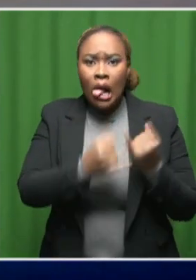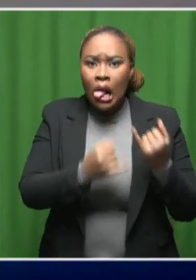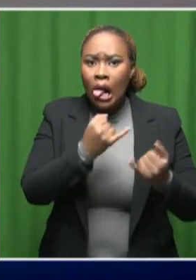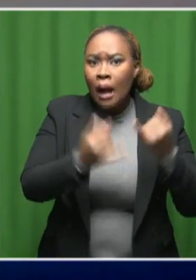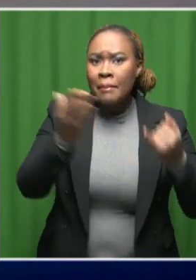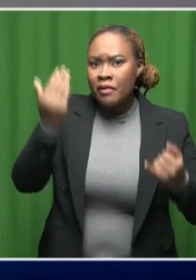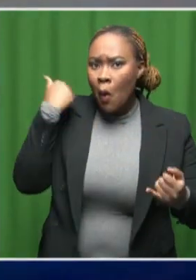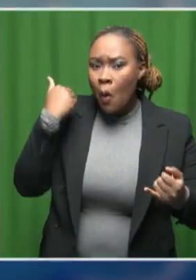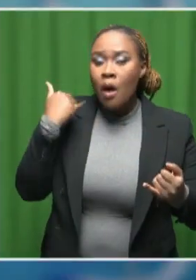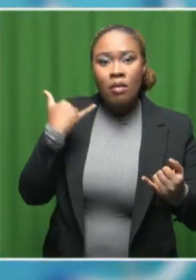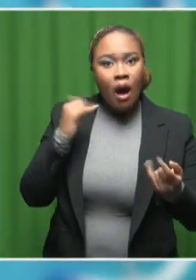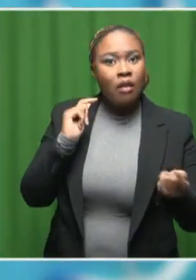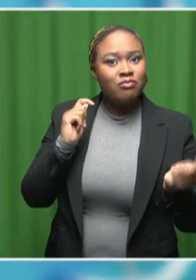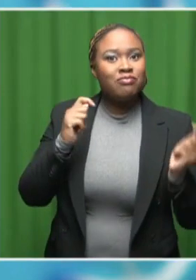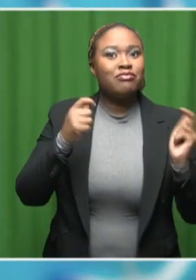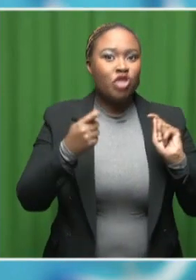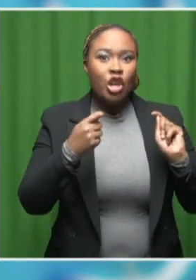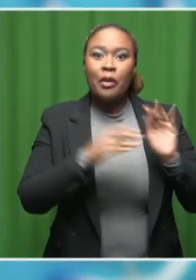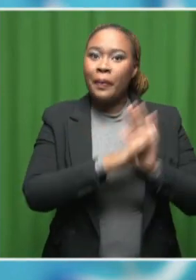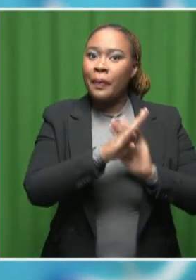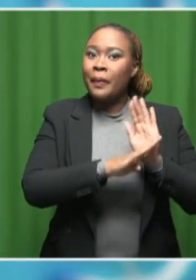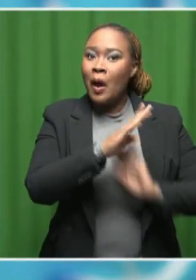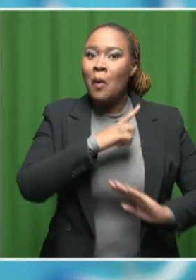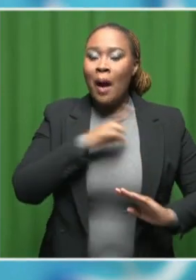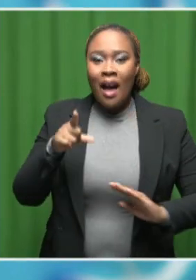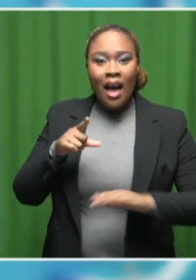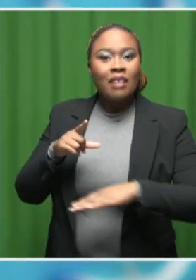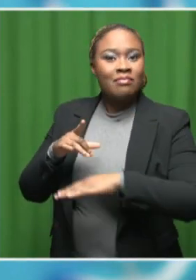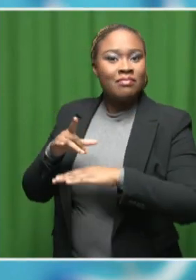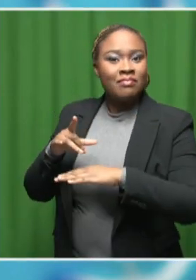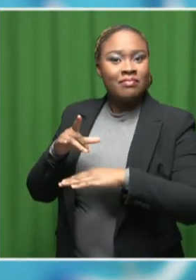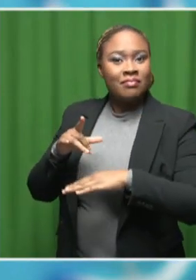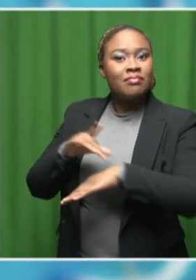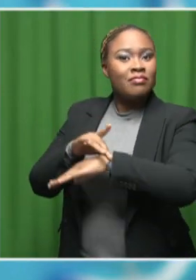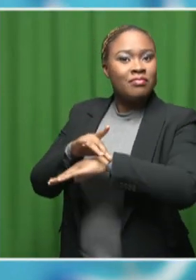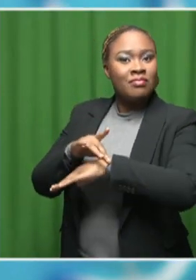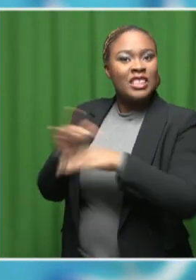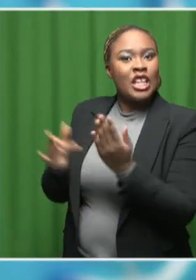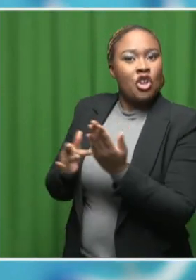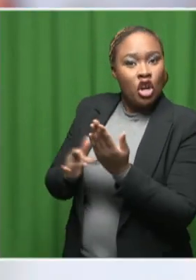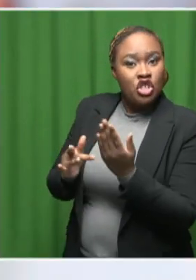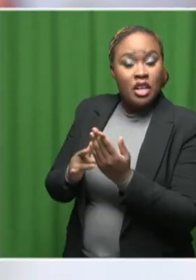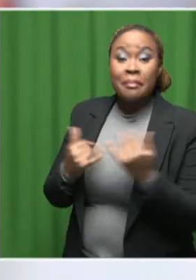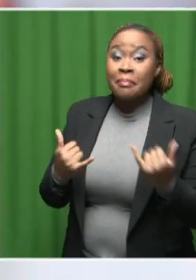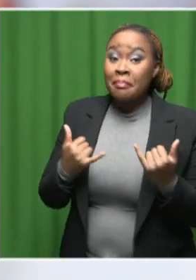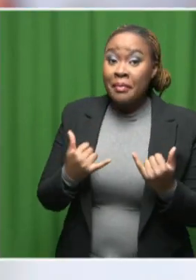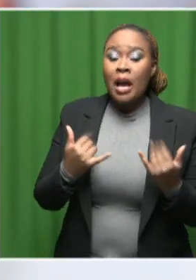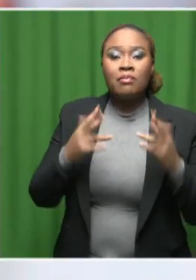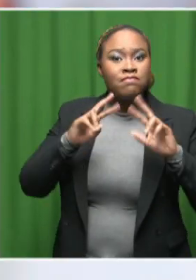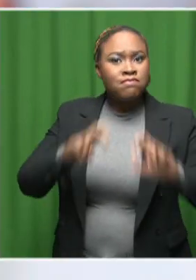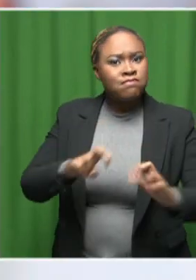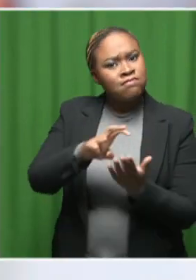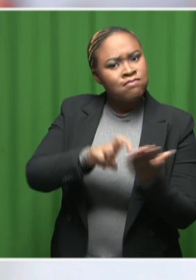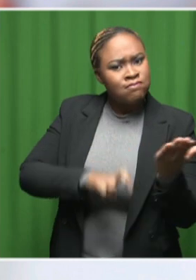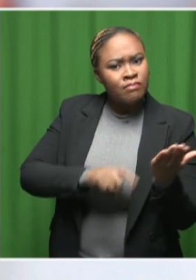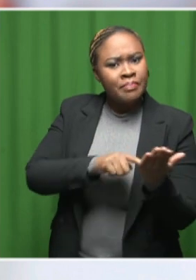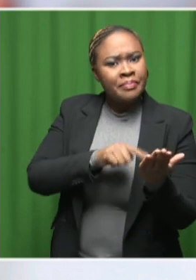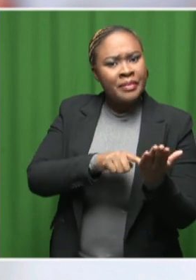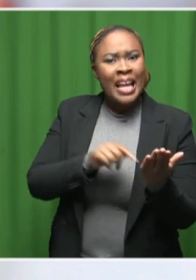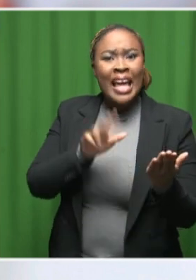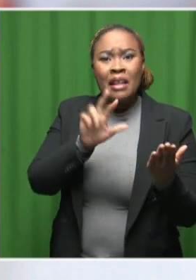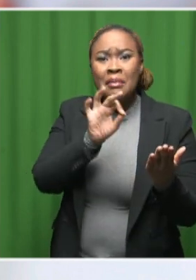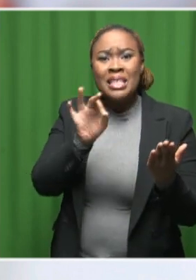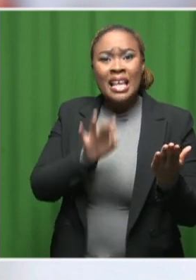healthcare sectors. According to various experts, studies show that around 8% of hospital patients show adverse reactions